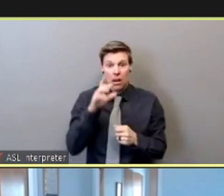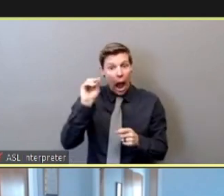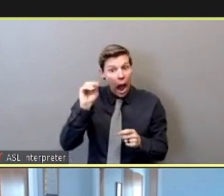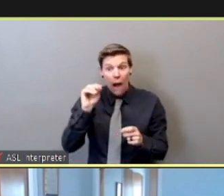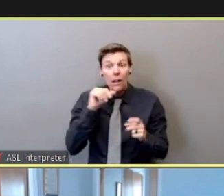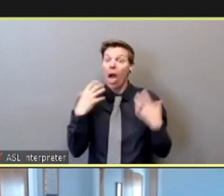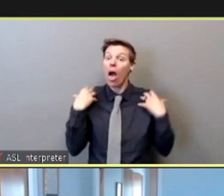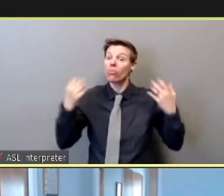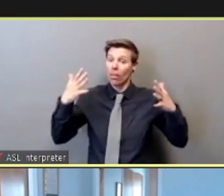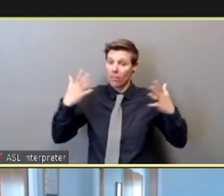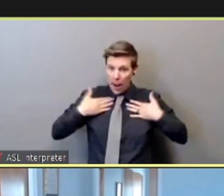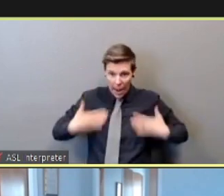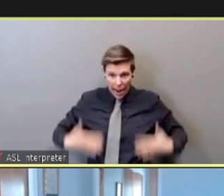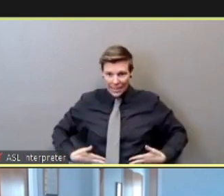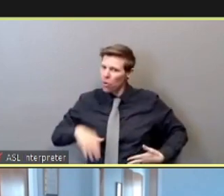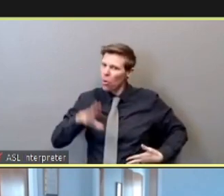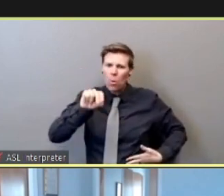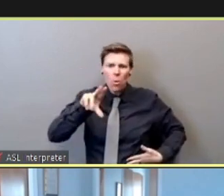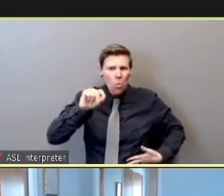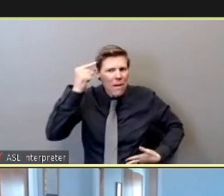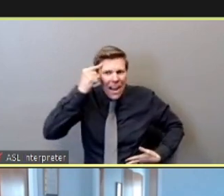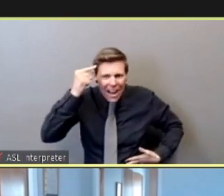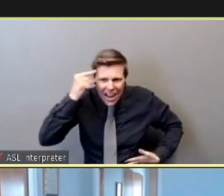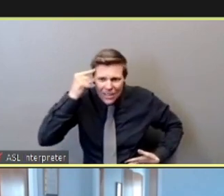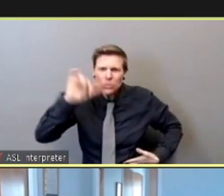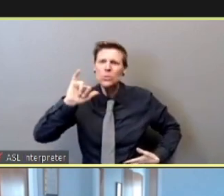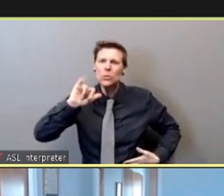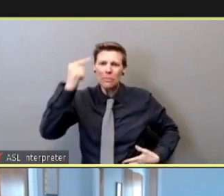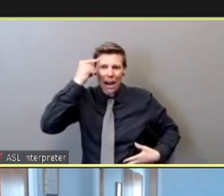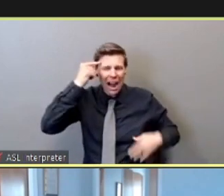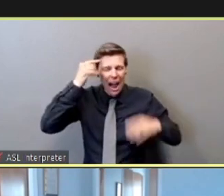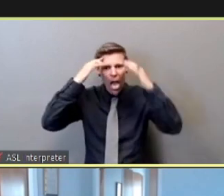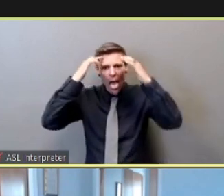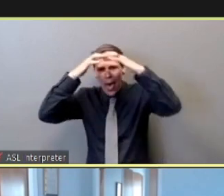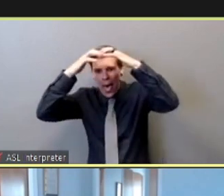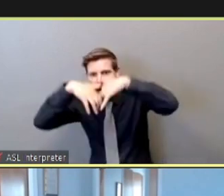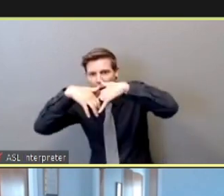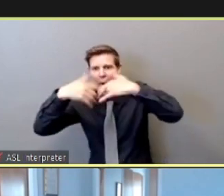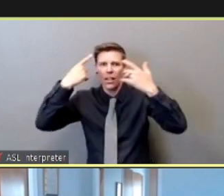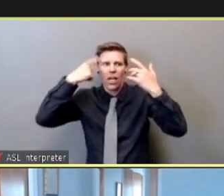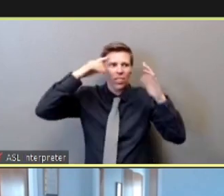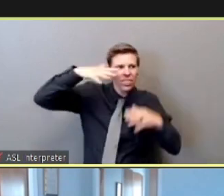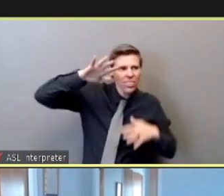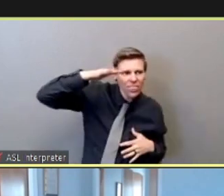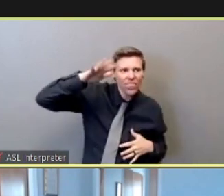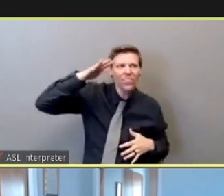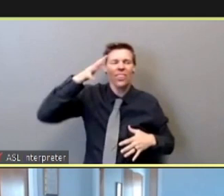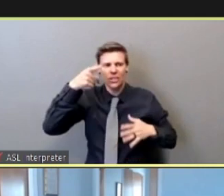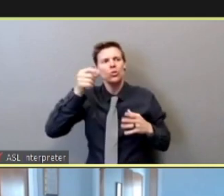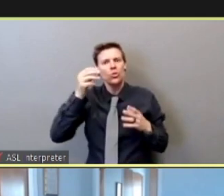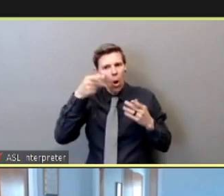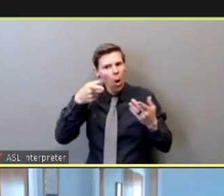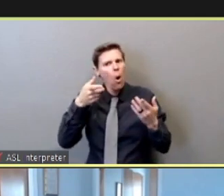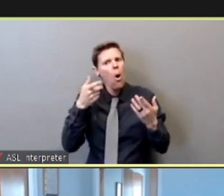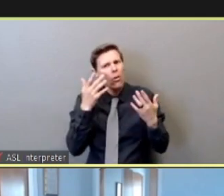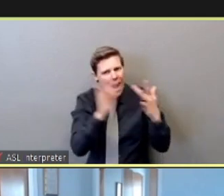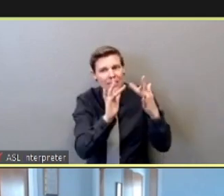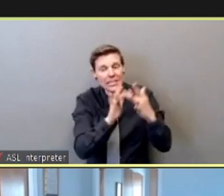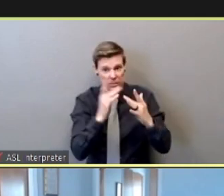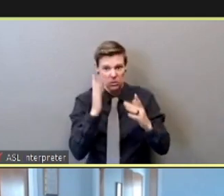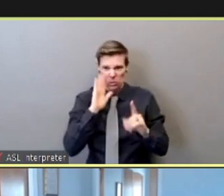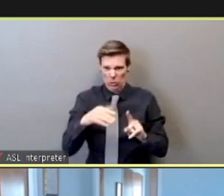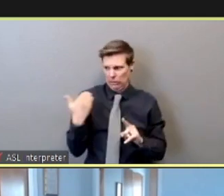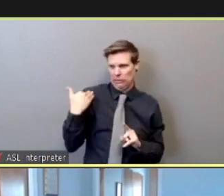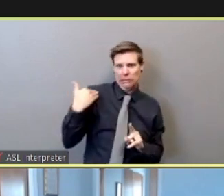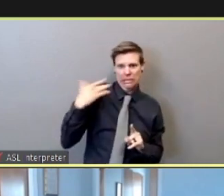So since December 13th, we've had an increase in calls by 22%. And then most callers eventually report